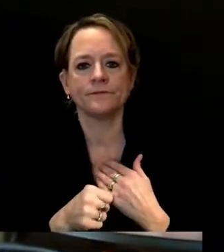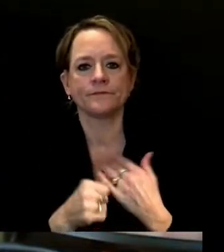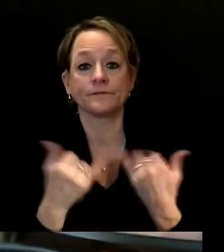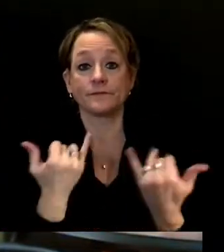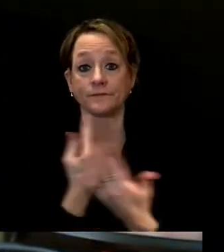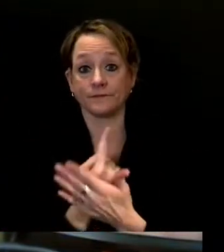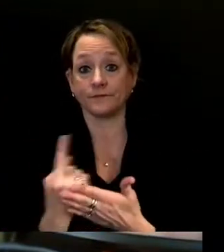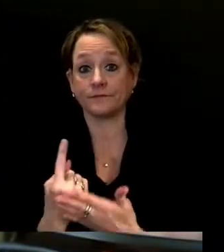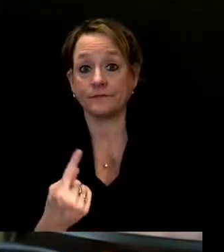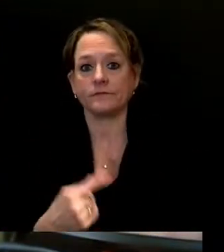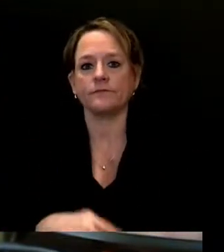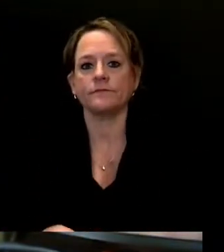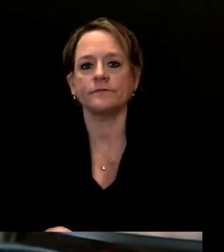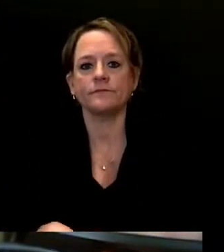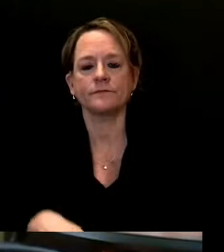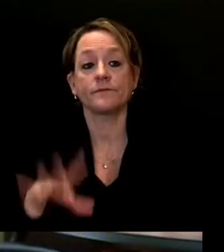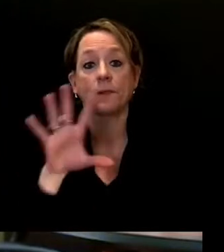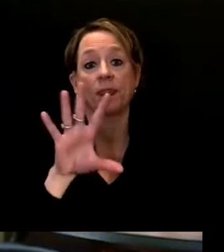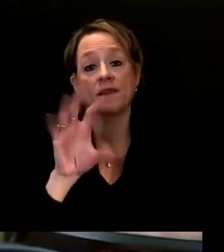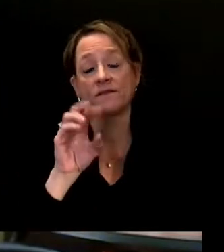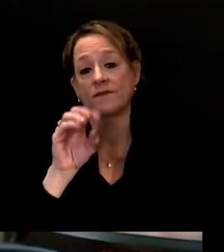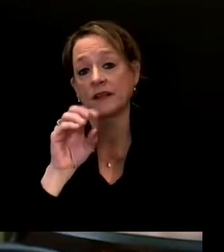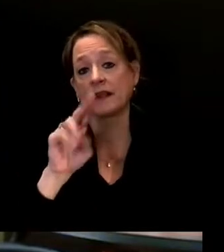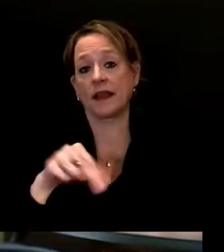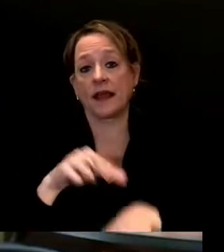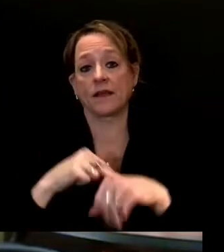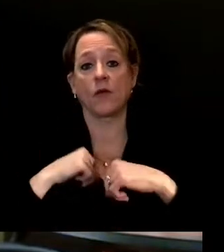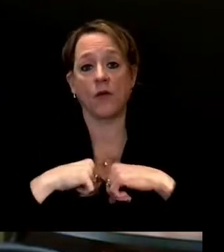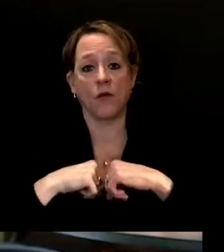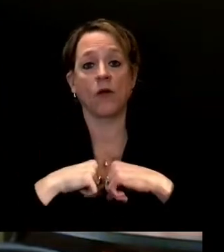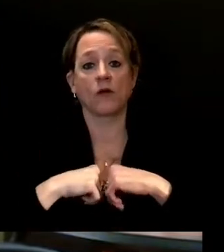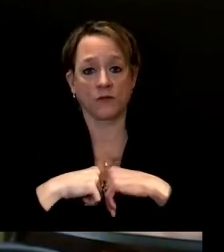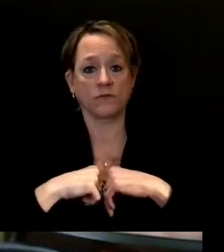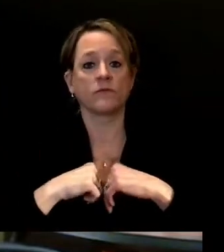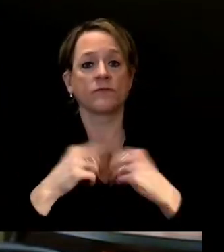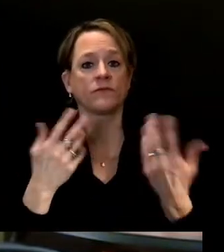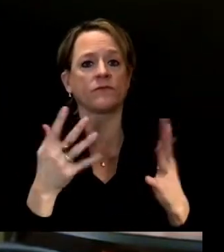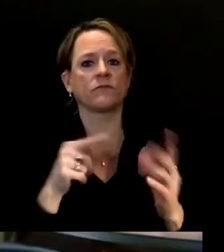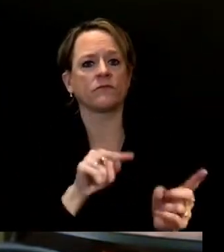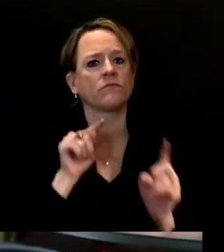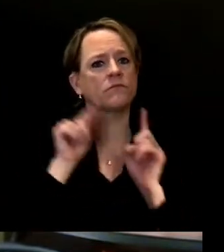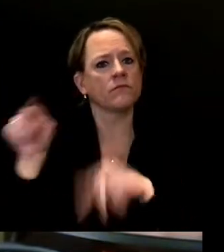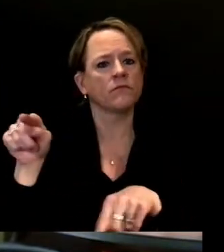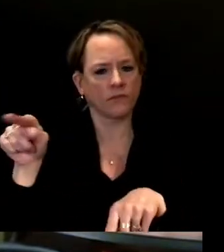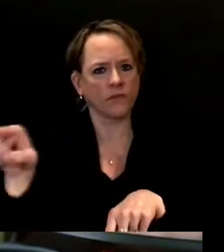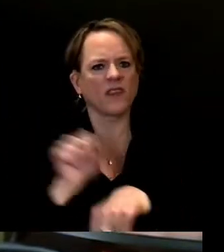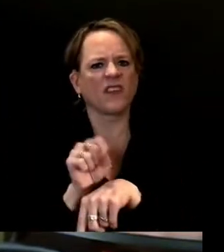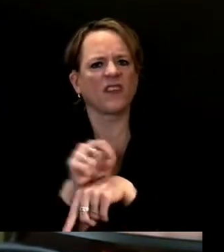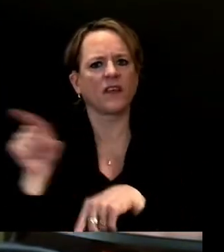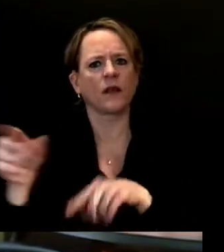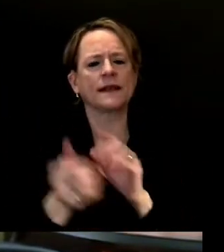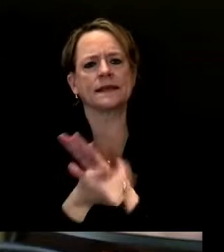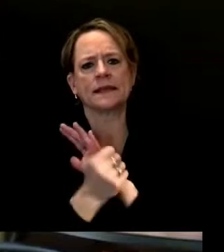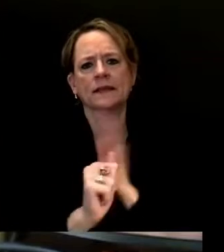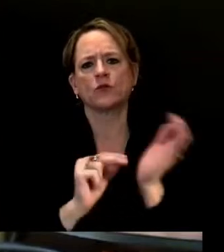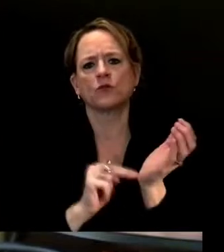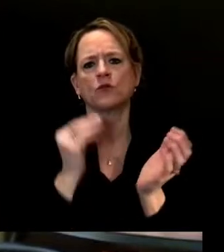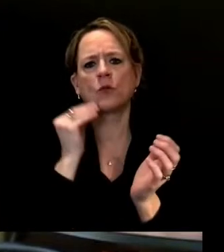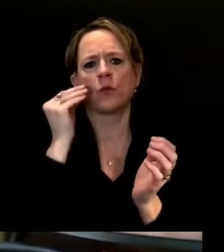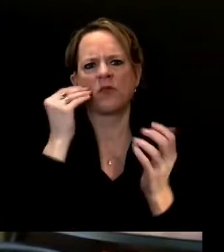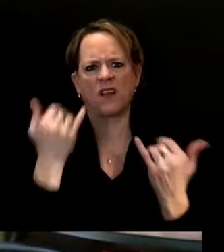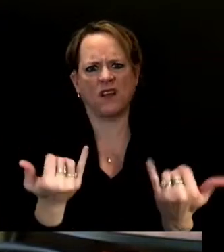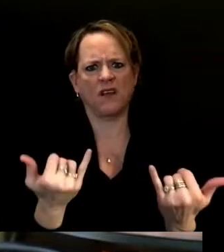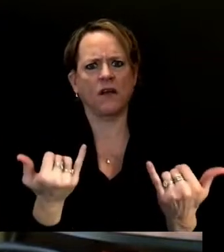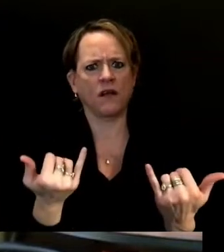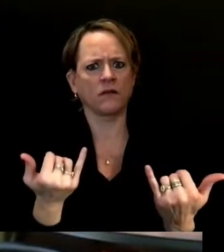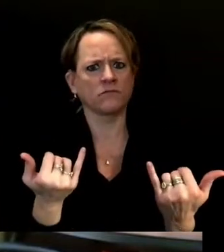placed in skilled nursing facilities around the state. That's the initial phase of what we were able to do with people who already had either